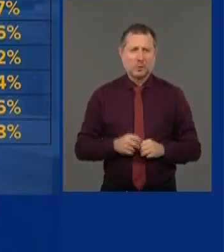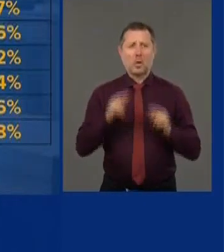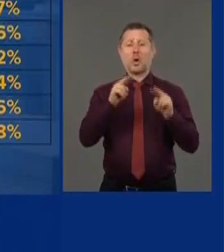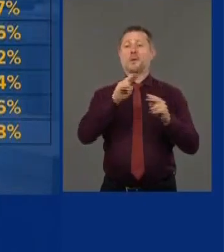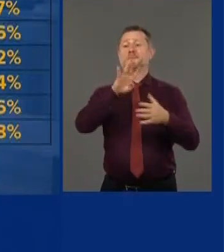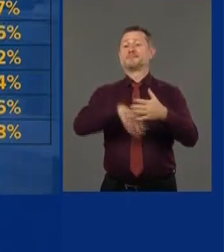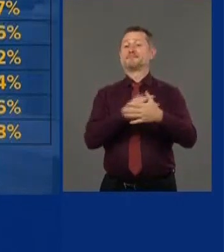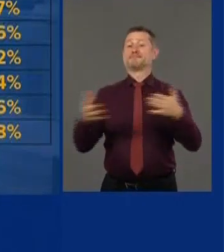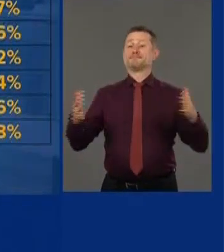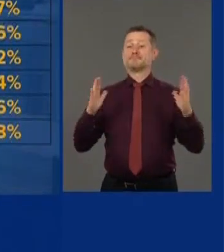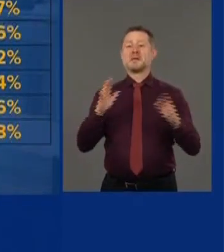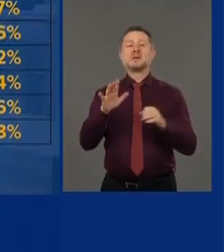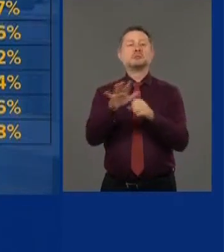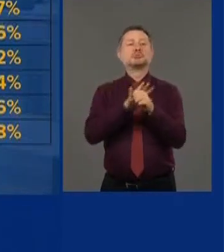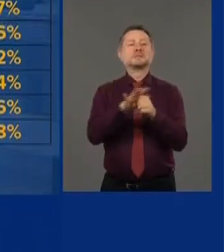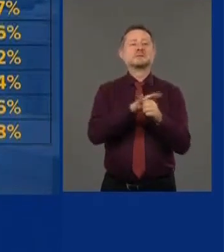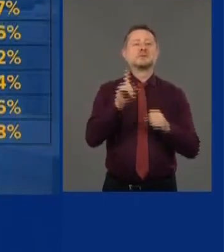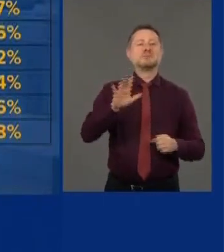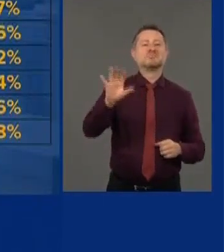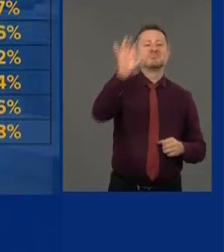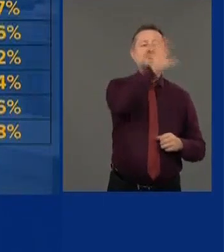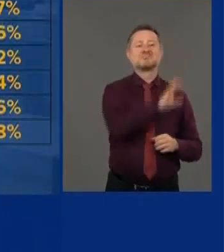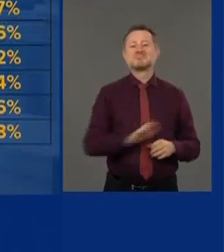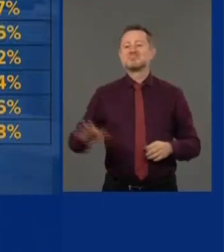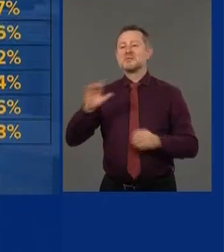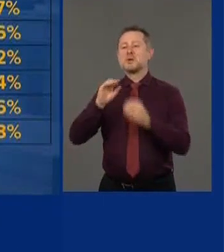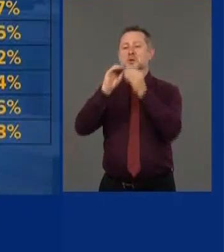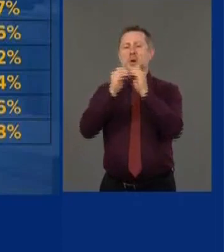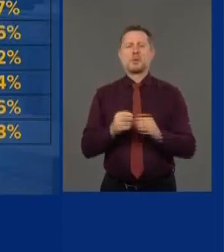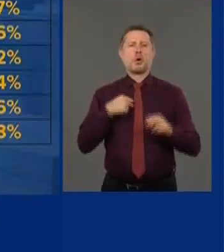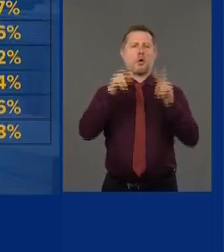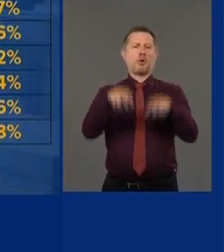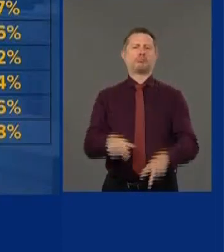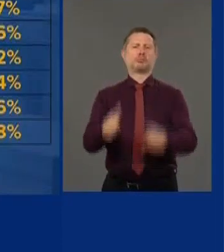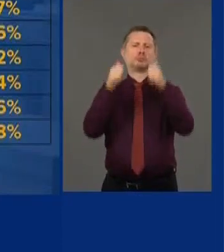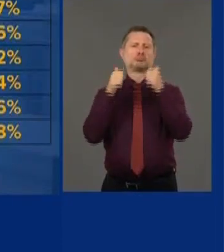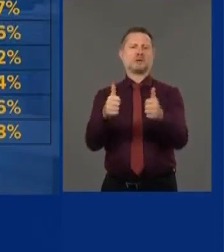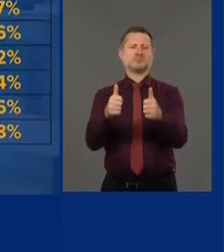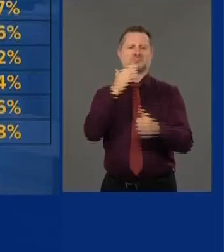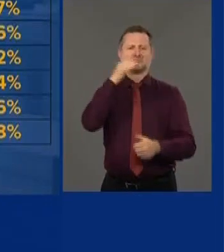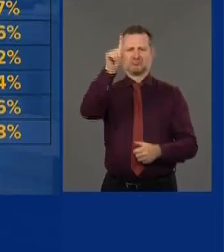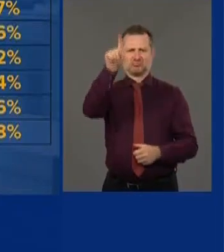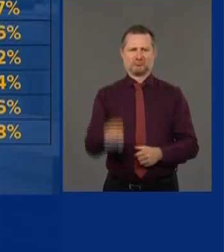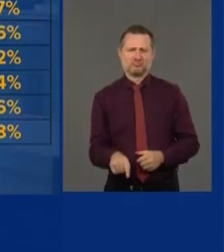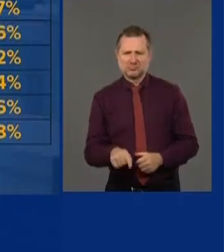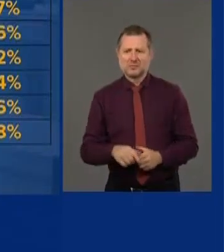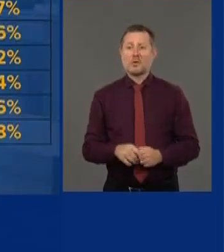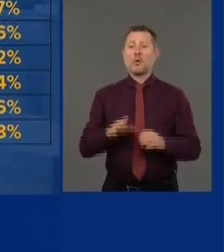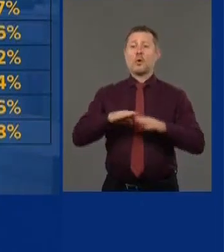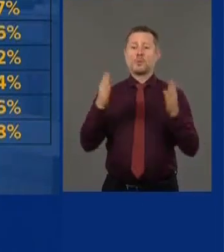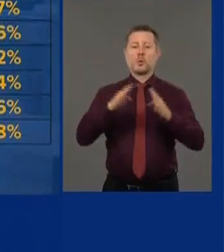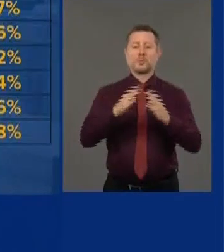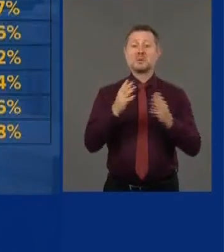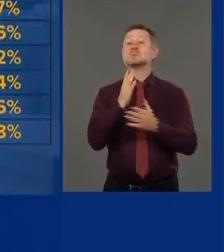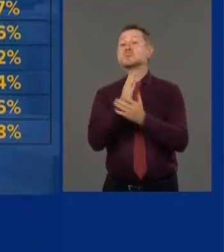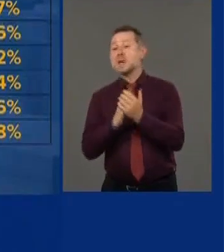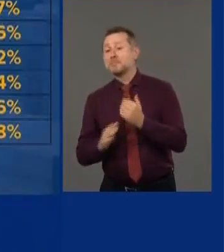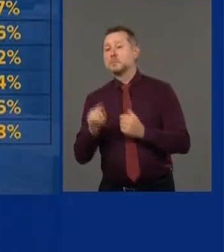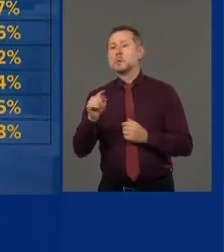look at all the different regions, the numbers have been good all across the regions, regions that are opening, going through phased